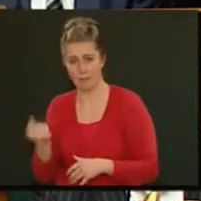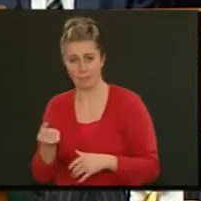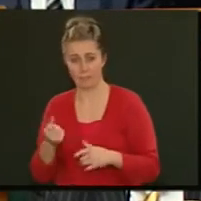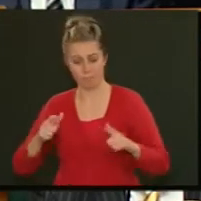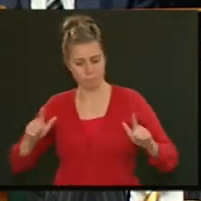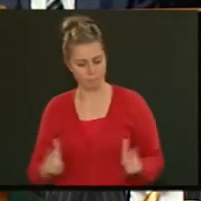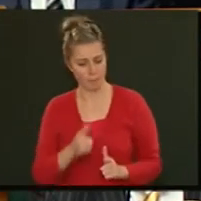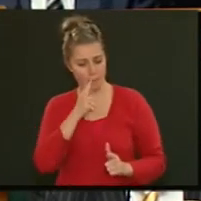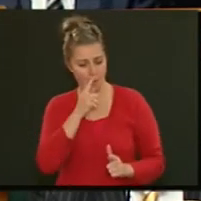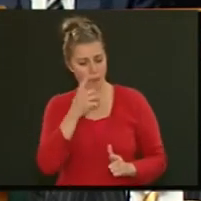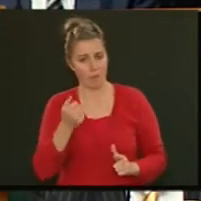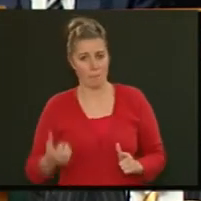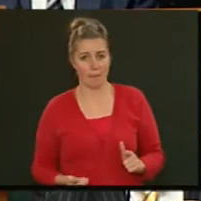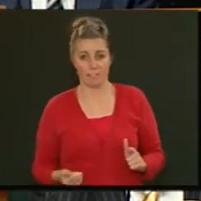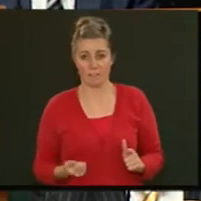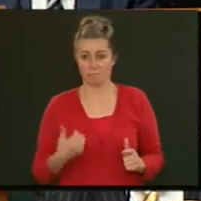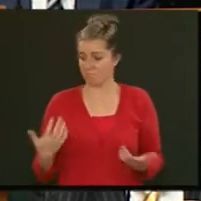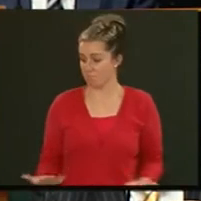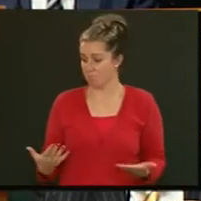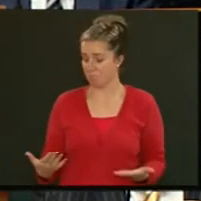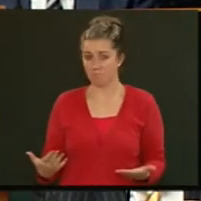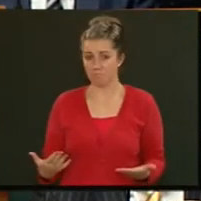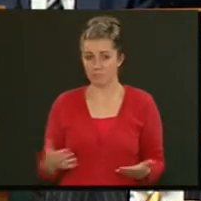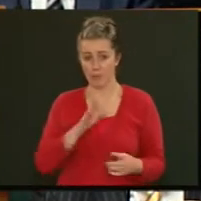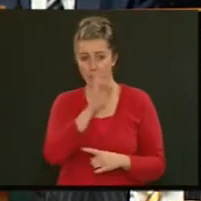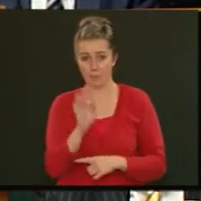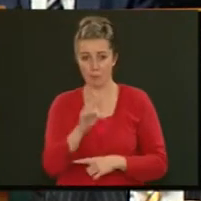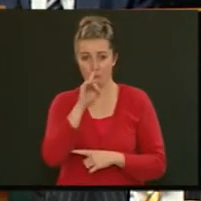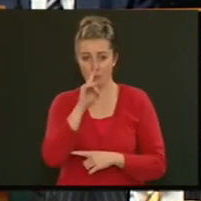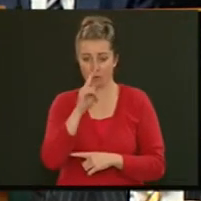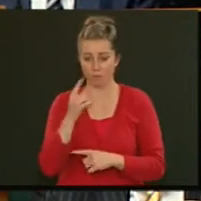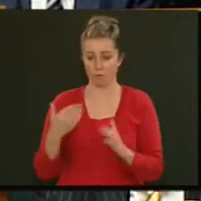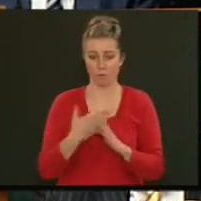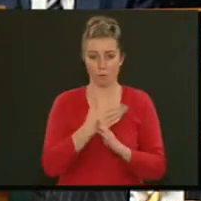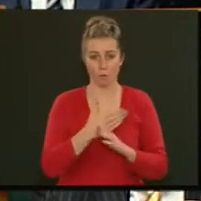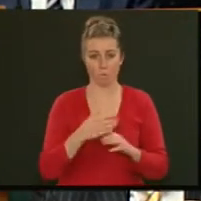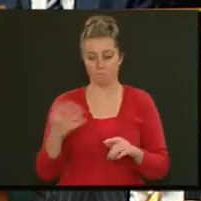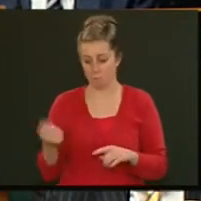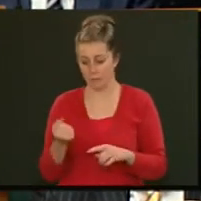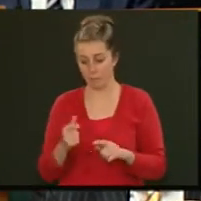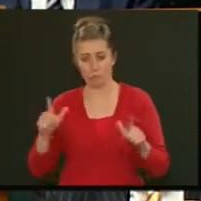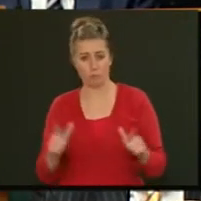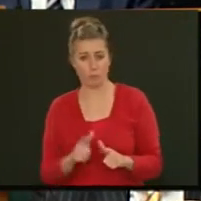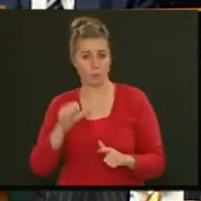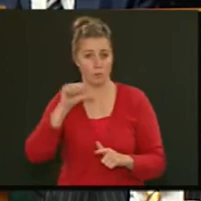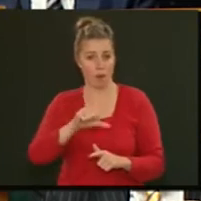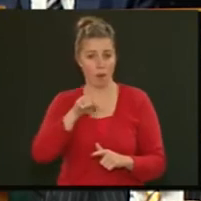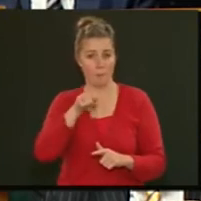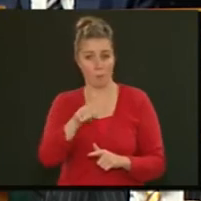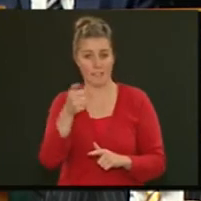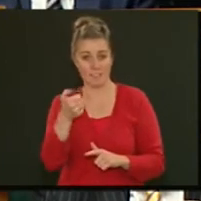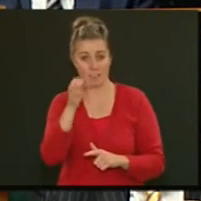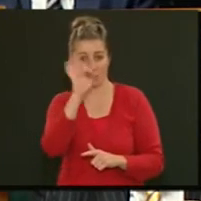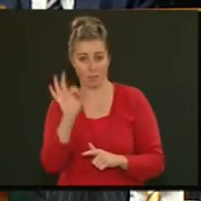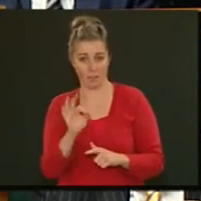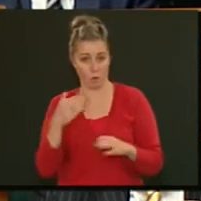are reliant on the benefit system. The percentage of people whose income is received through a main benefit has dropped to just 9.6% of the working